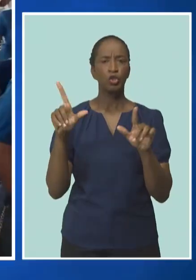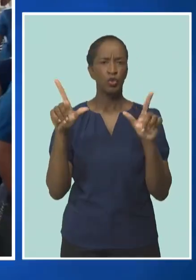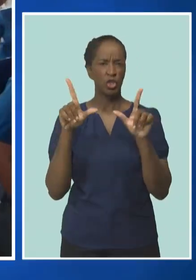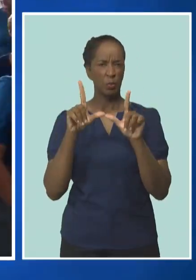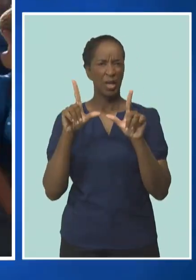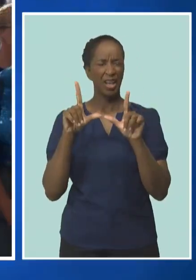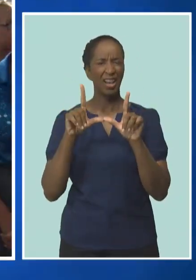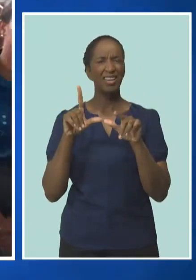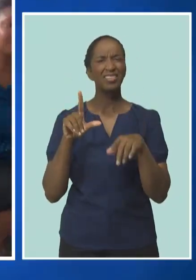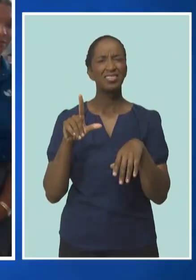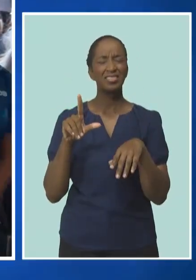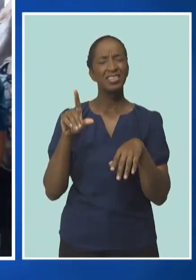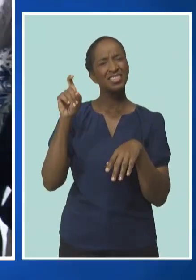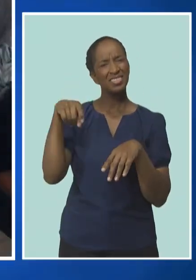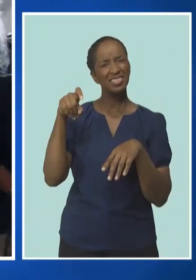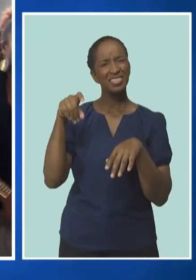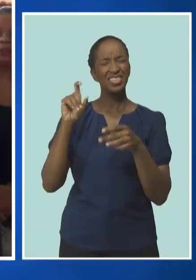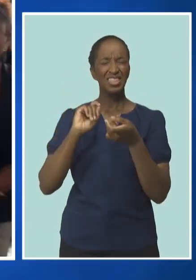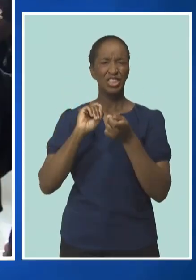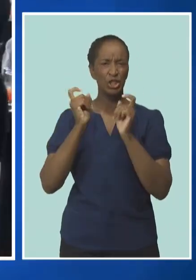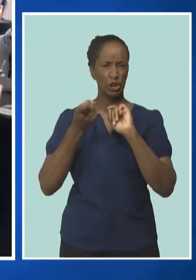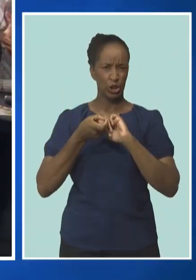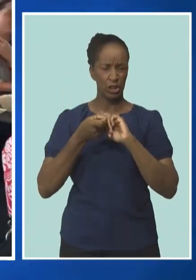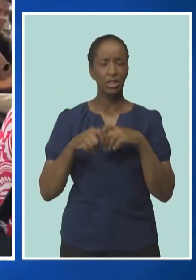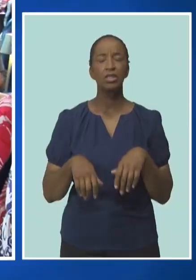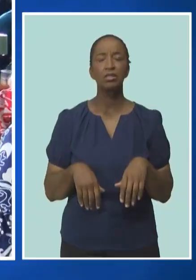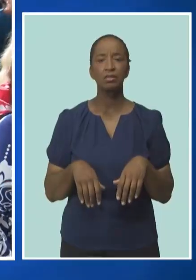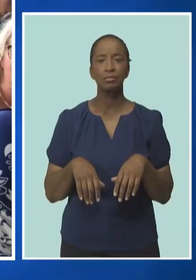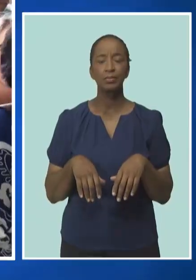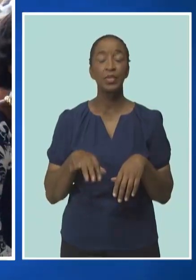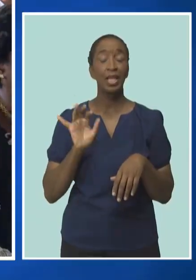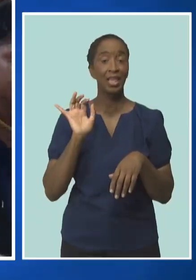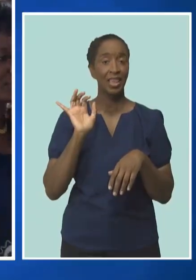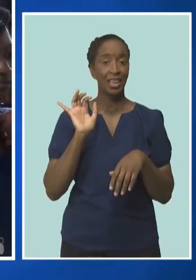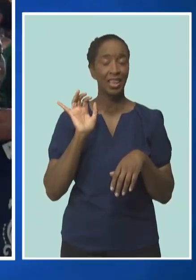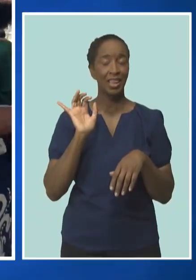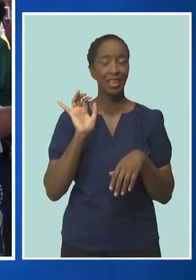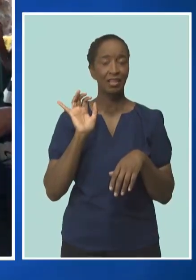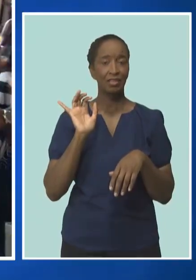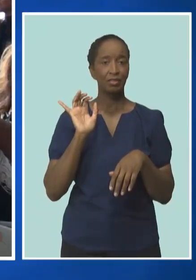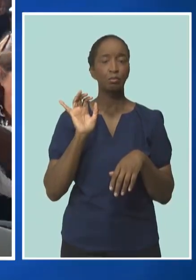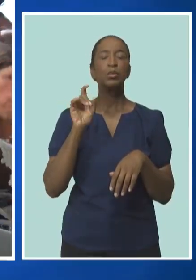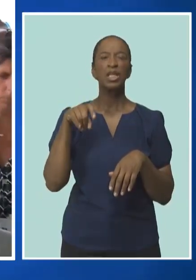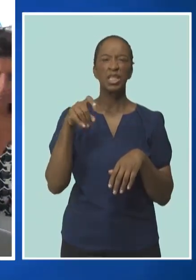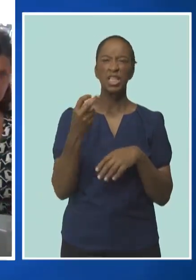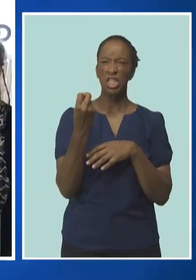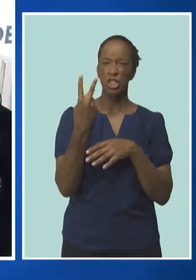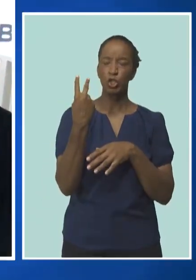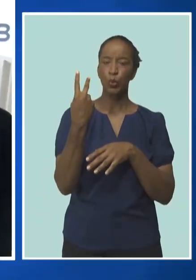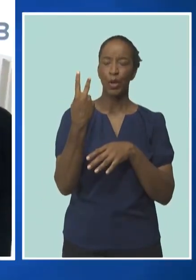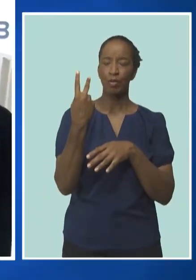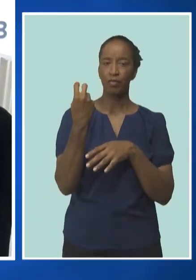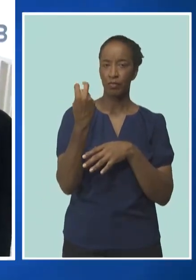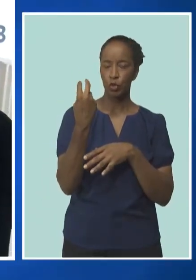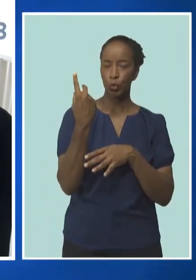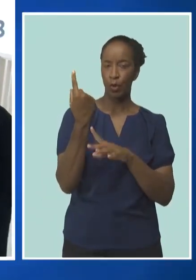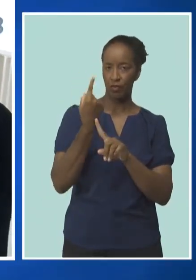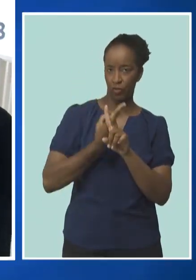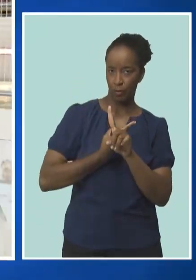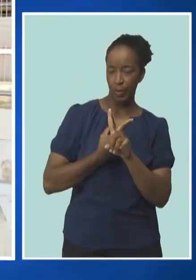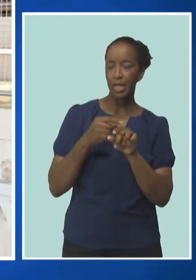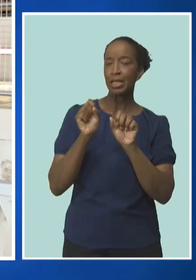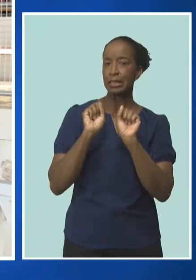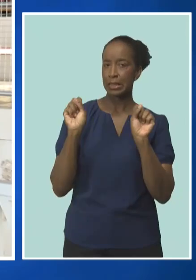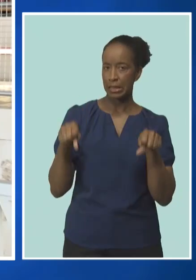system, replacing a single annual renewal rush with a 12-month rolling system, fully digitized and